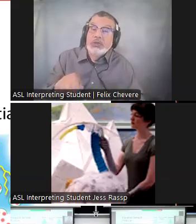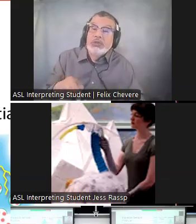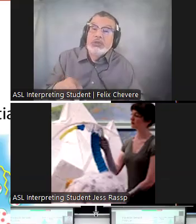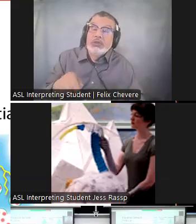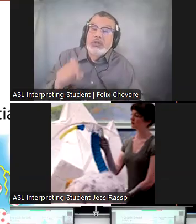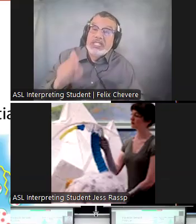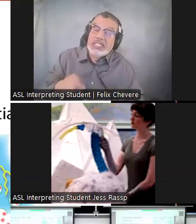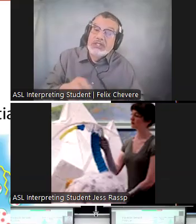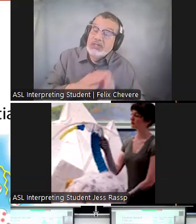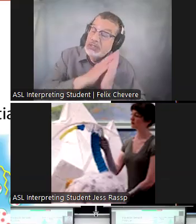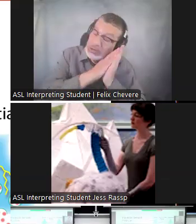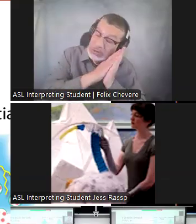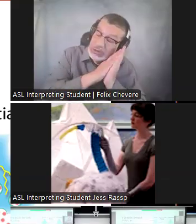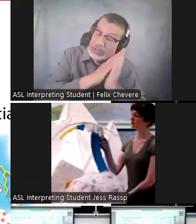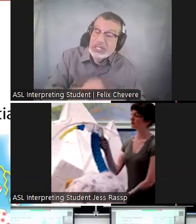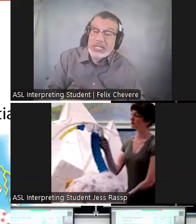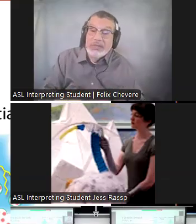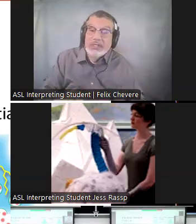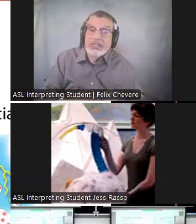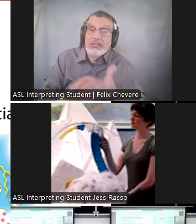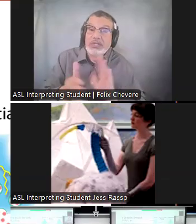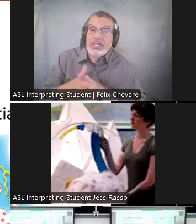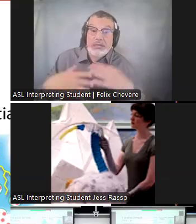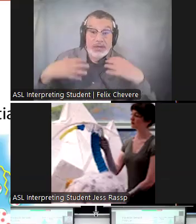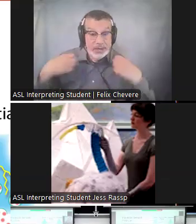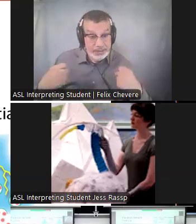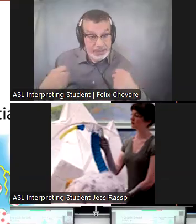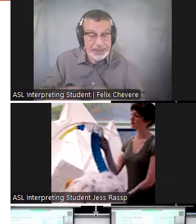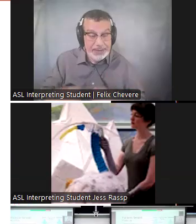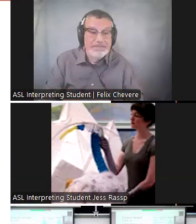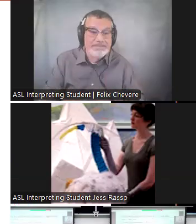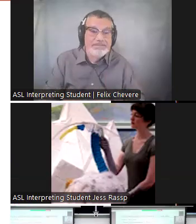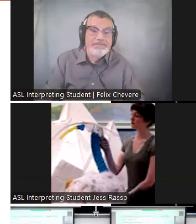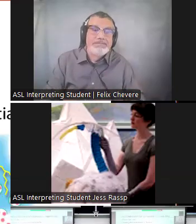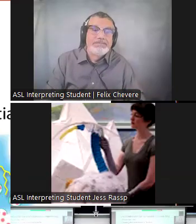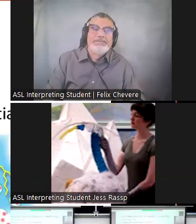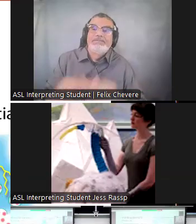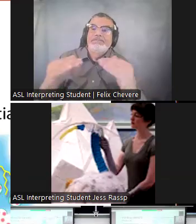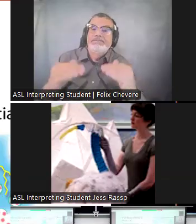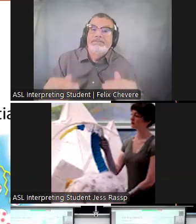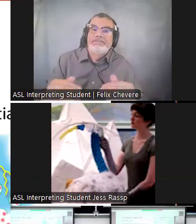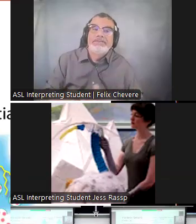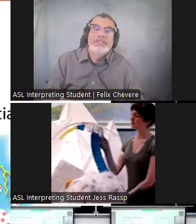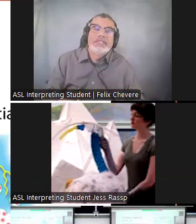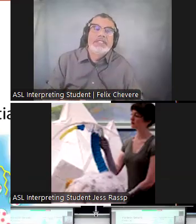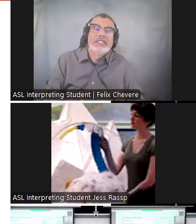healthy, right? It's kind of one of the things that's there with that. All right? So that's plasticity.